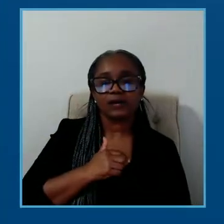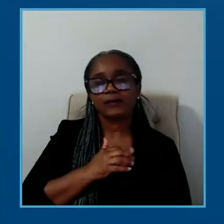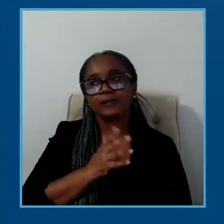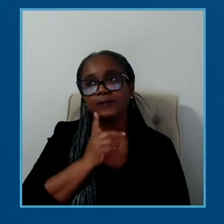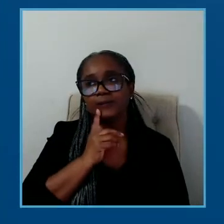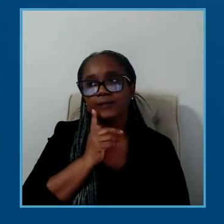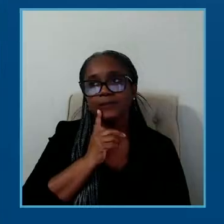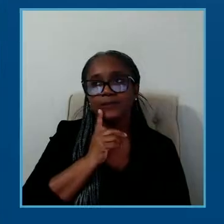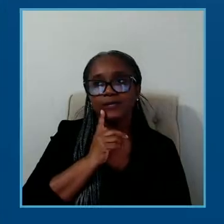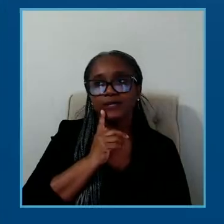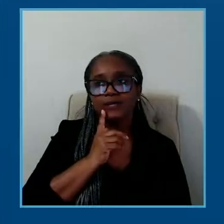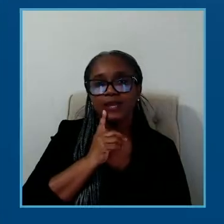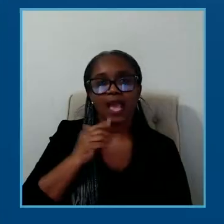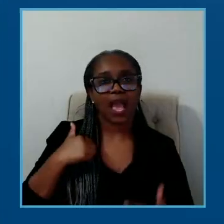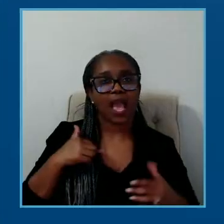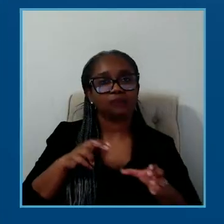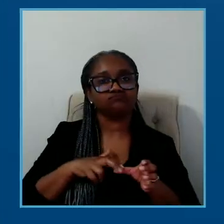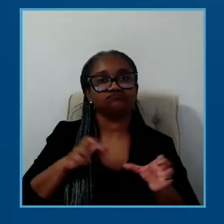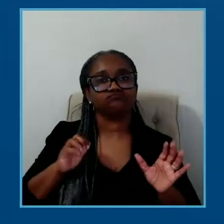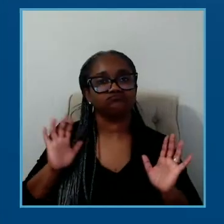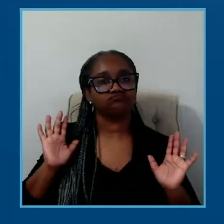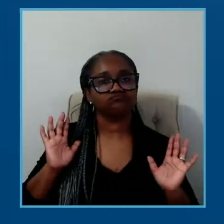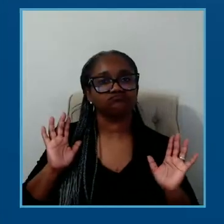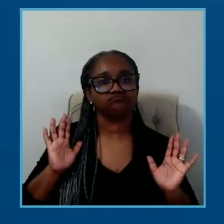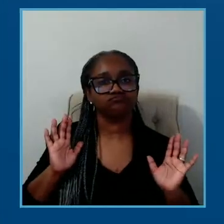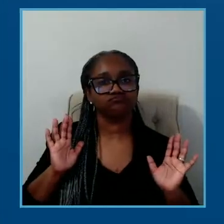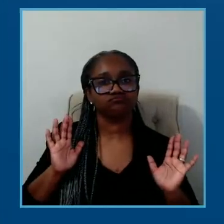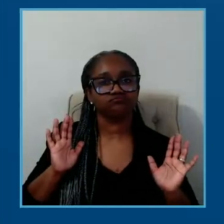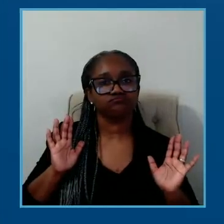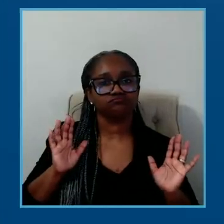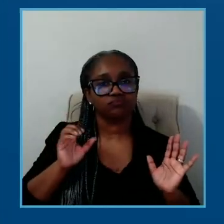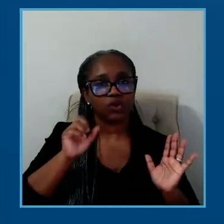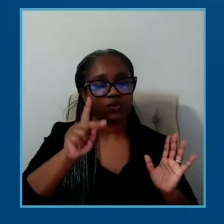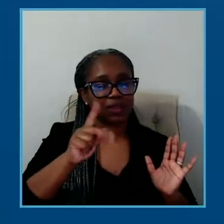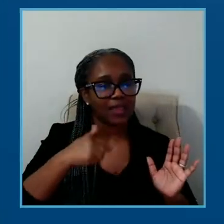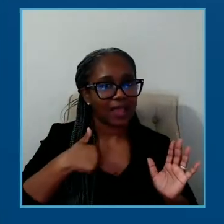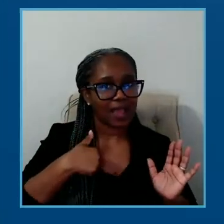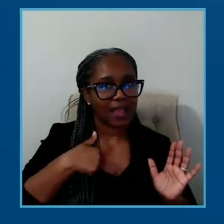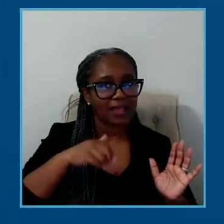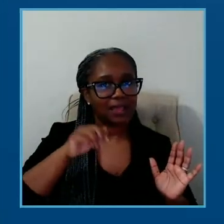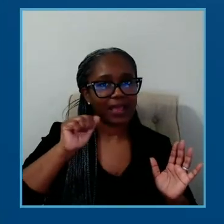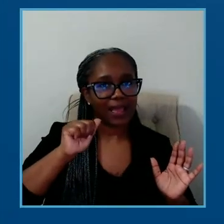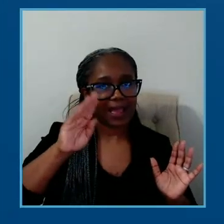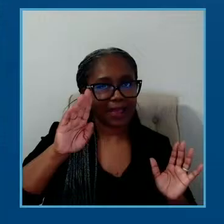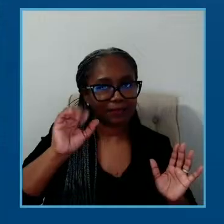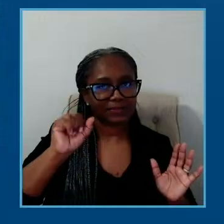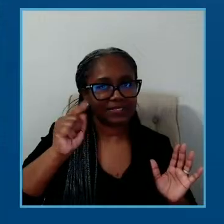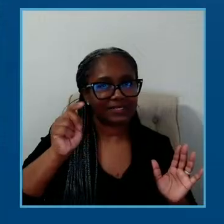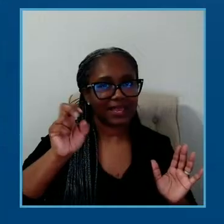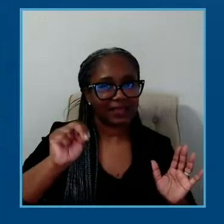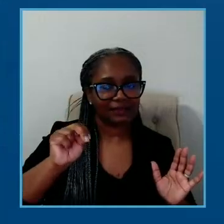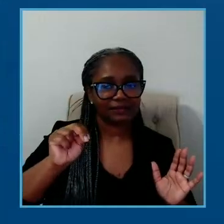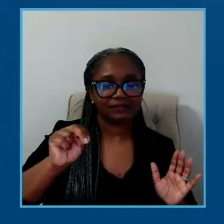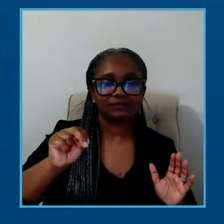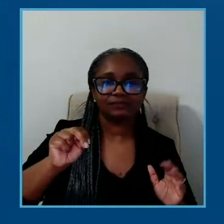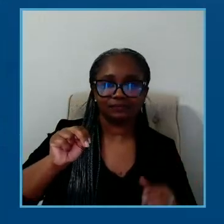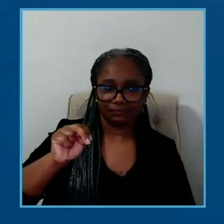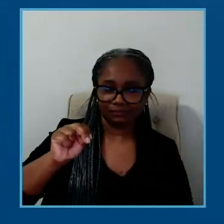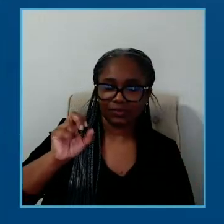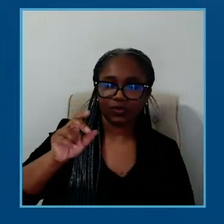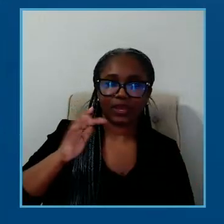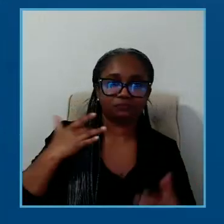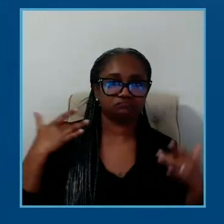I sustain. Ms. Rollins abstains. Ms. Ruiz? That's Ms.